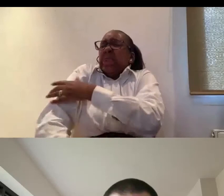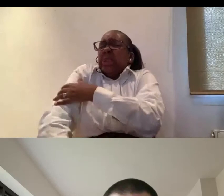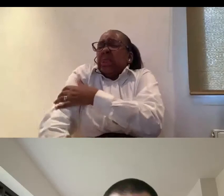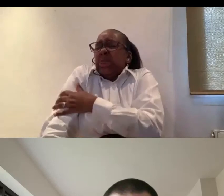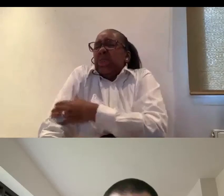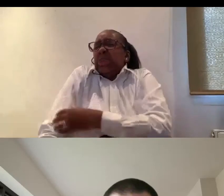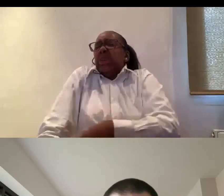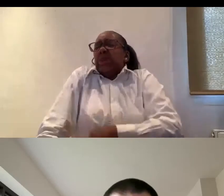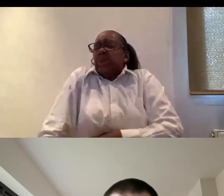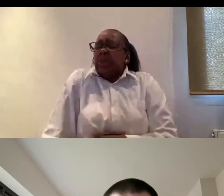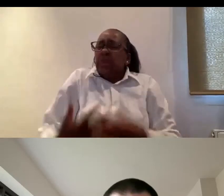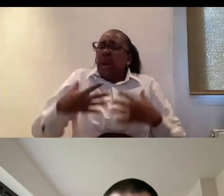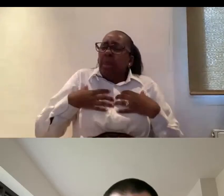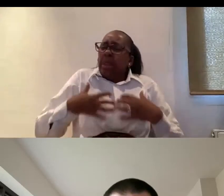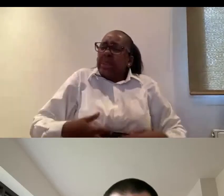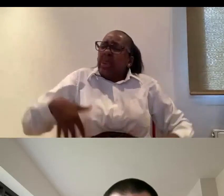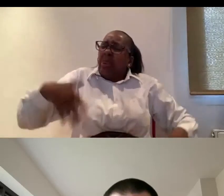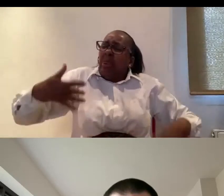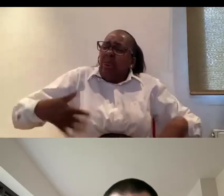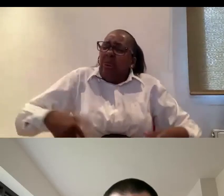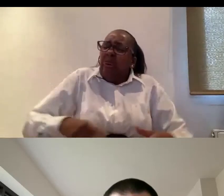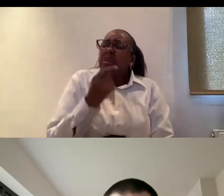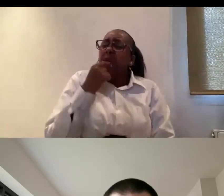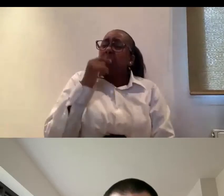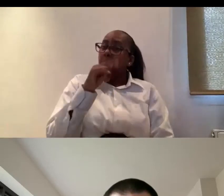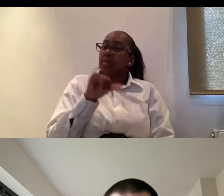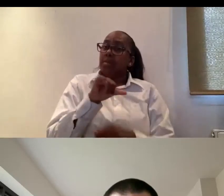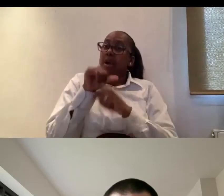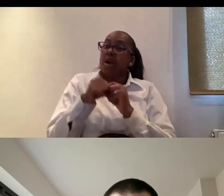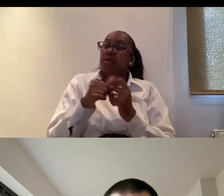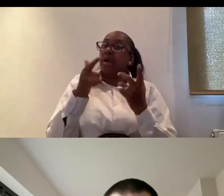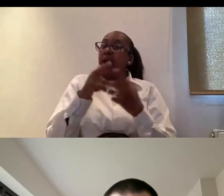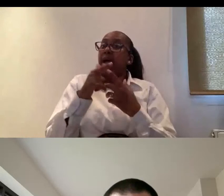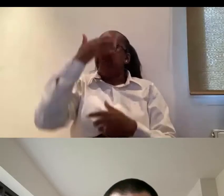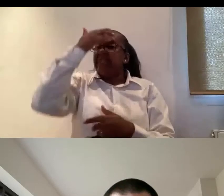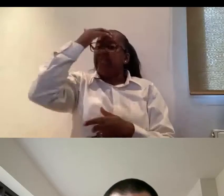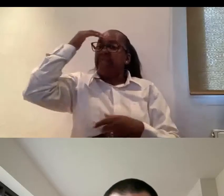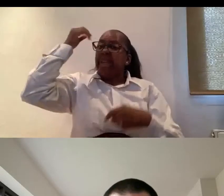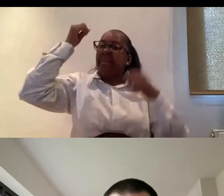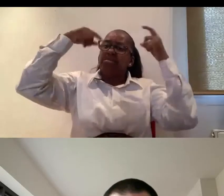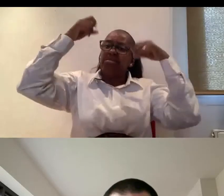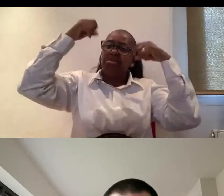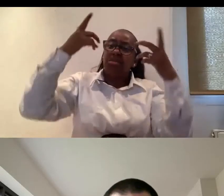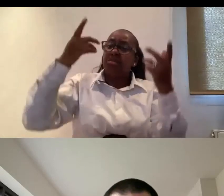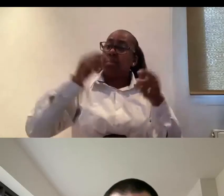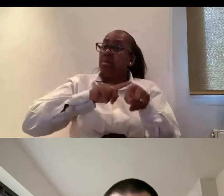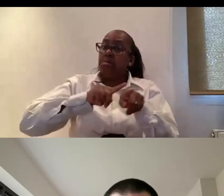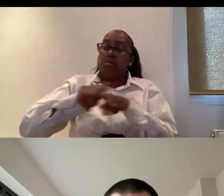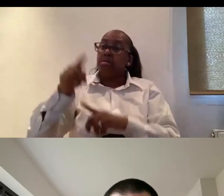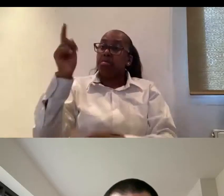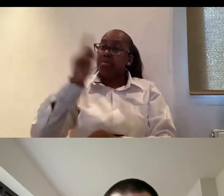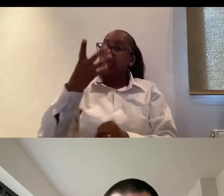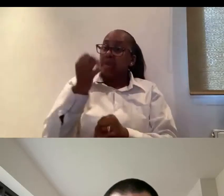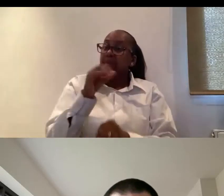sometimes aching joints, and some people after vaccination can get a mild fever. For the vast majority of people, if they